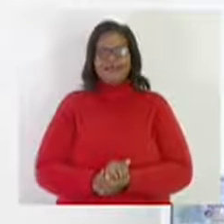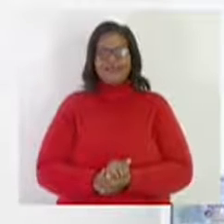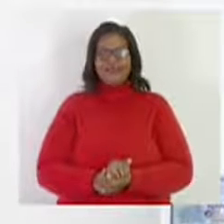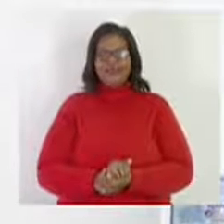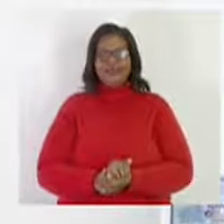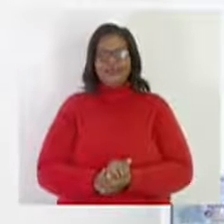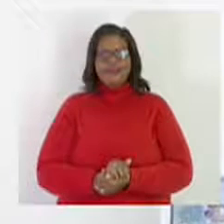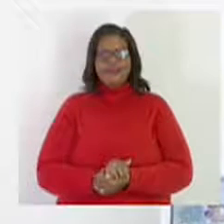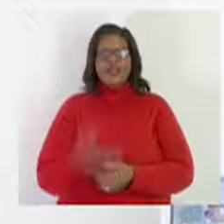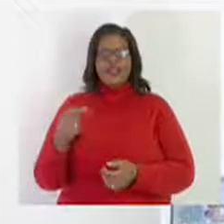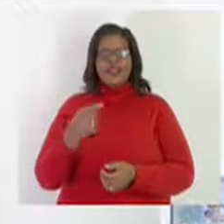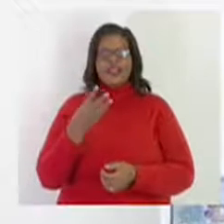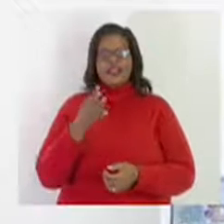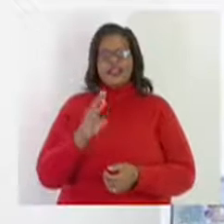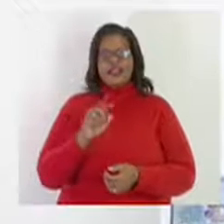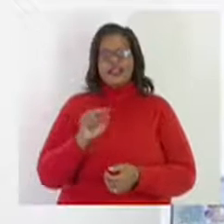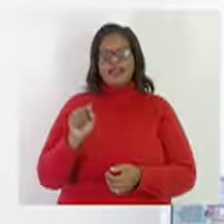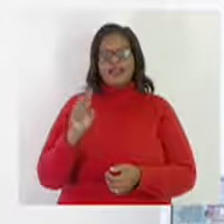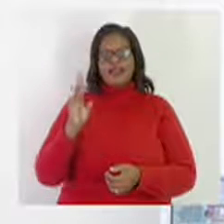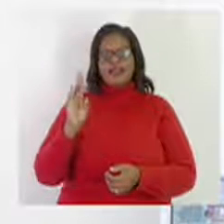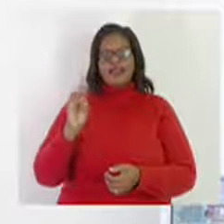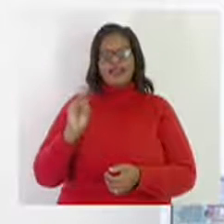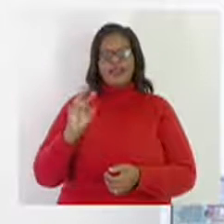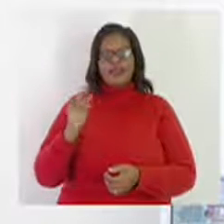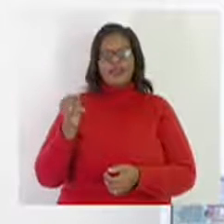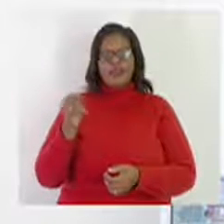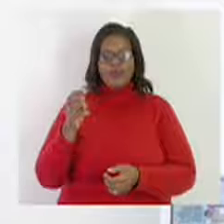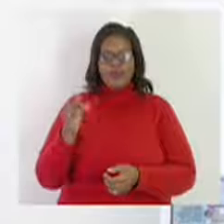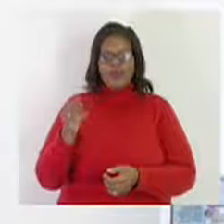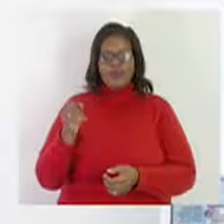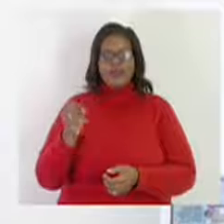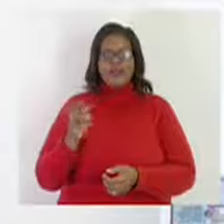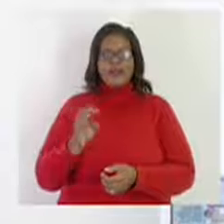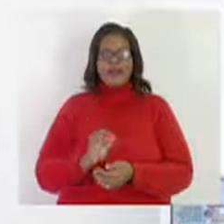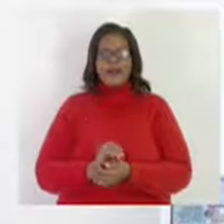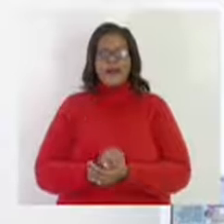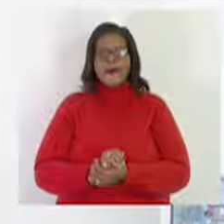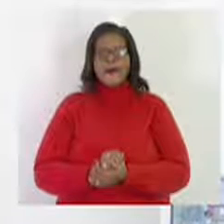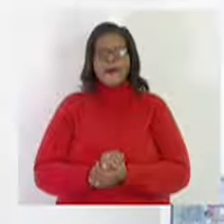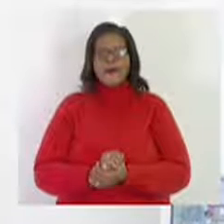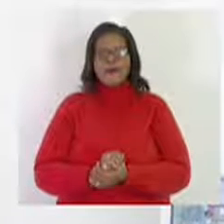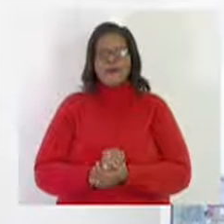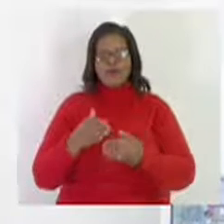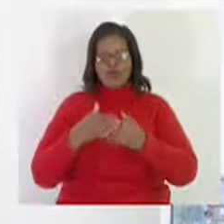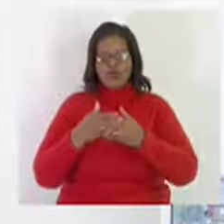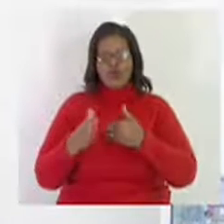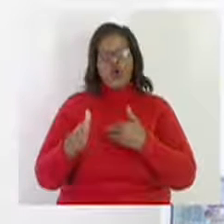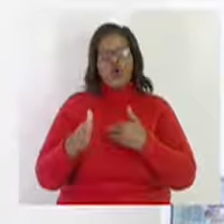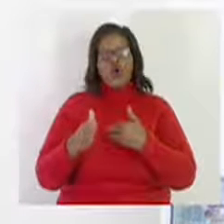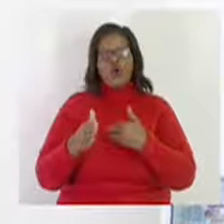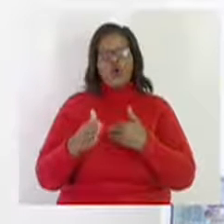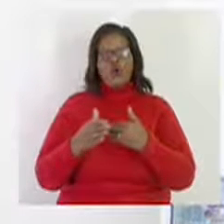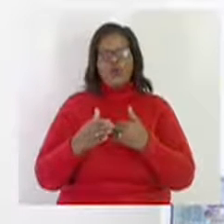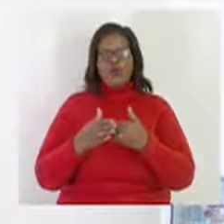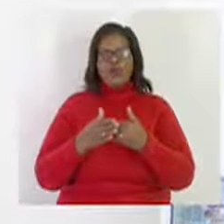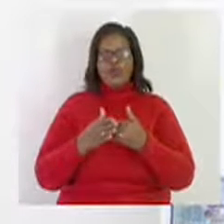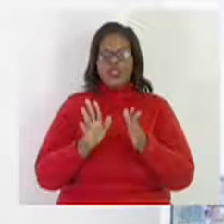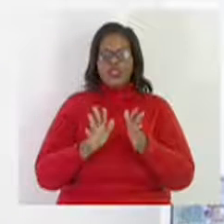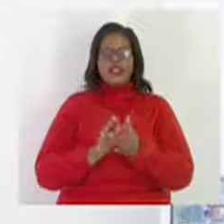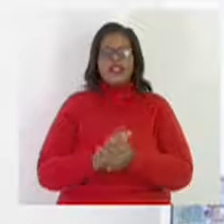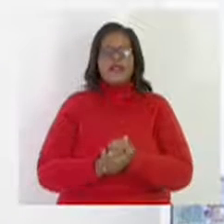We are grade 6 and 7 mathematics, and before we start with our lesson, let